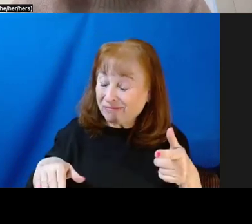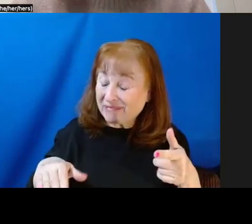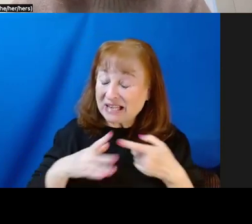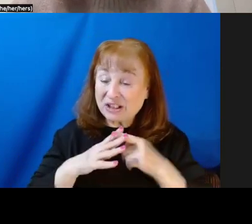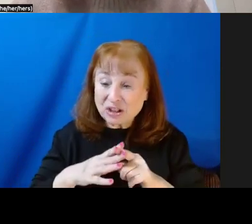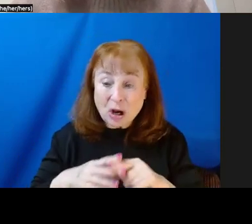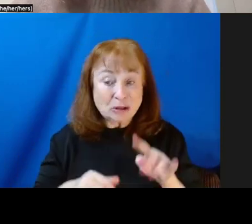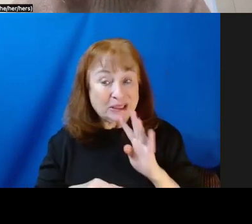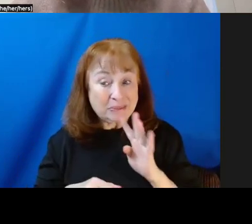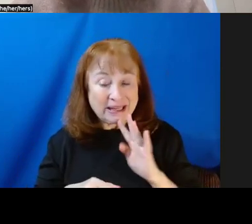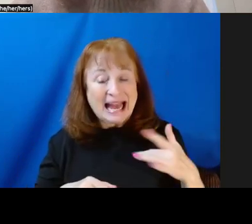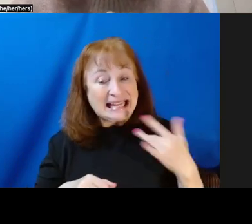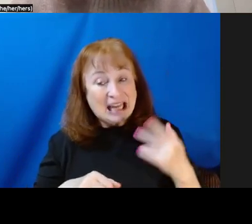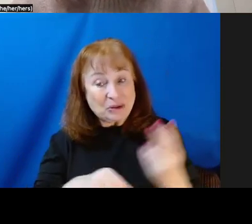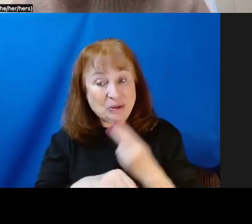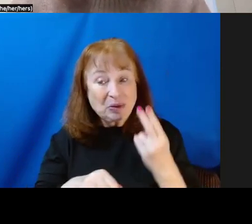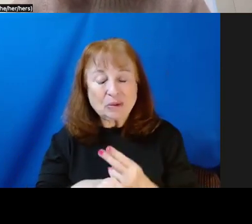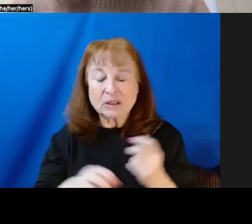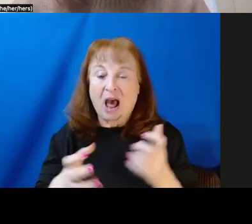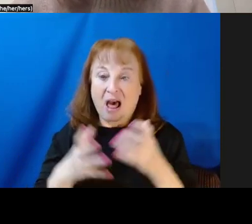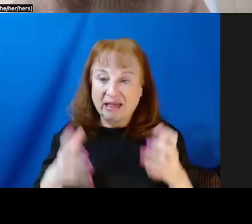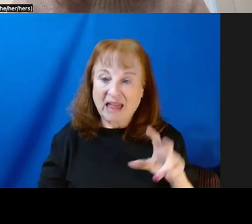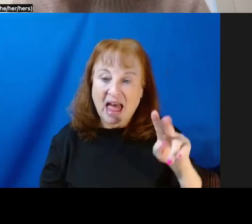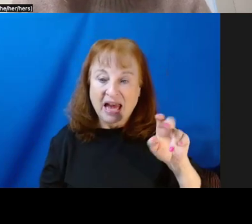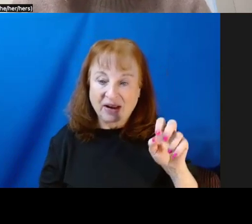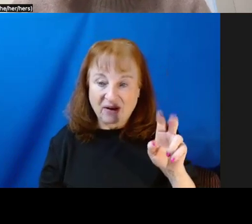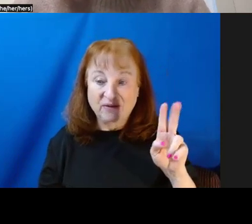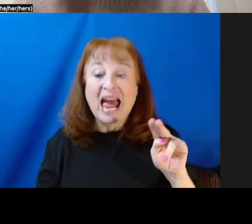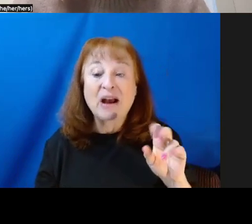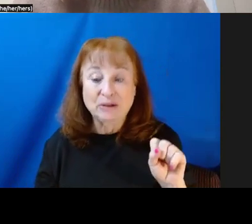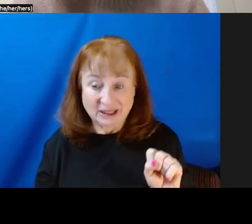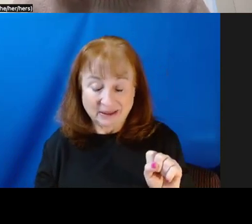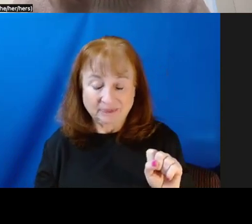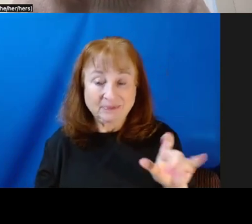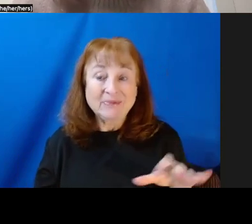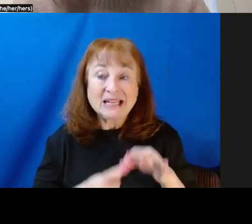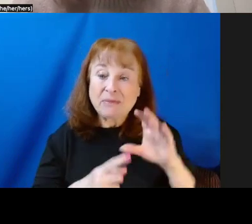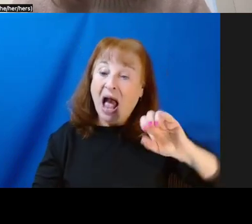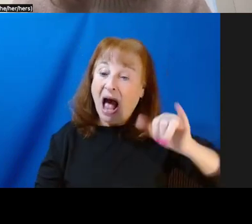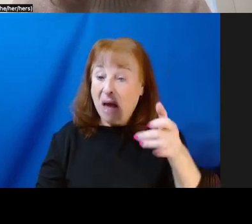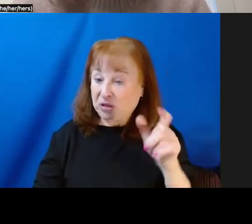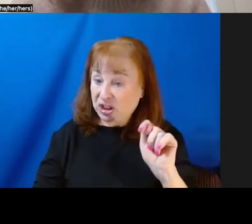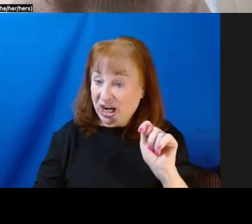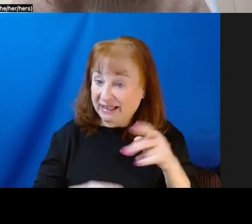start to speak, tend to use a lot of nouns and especially object